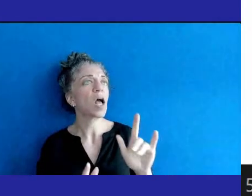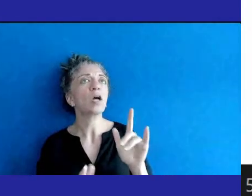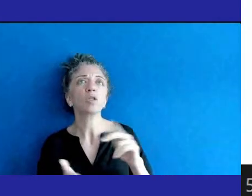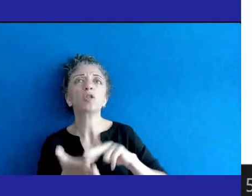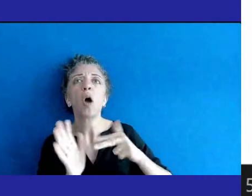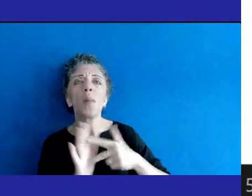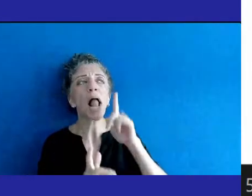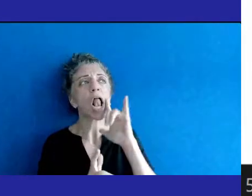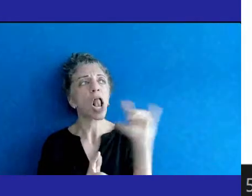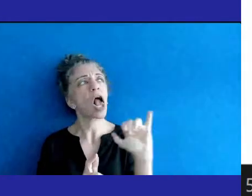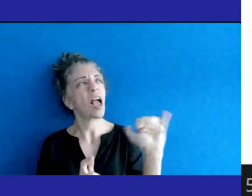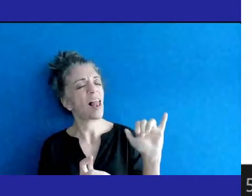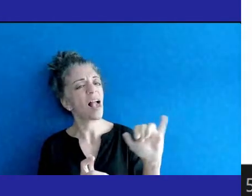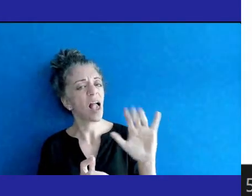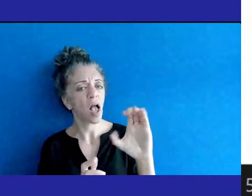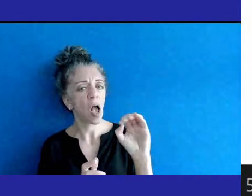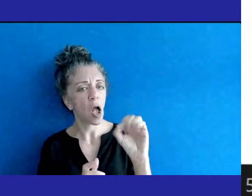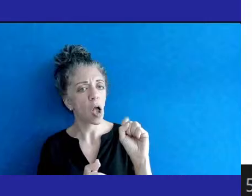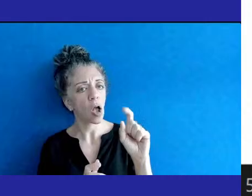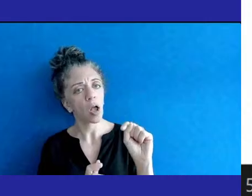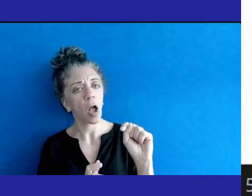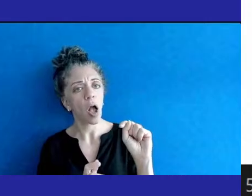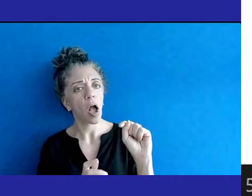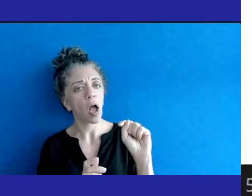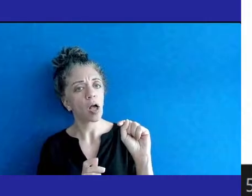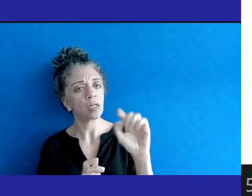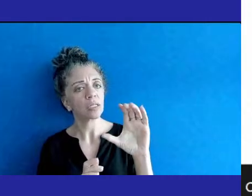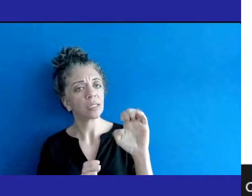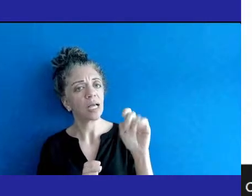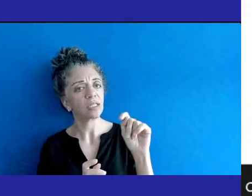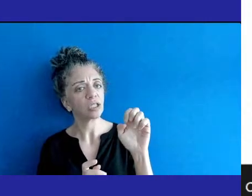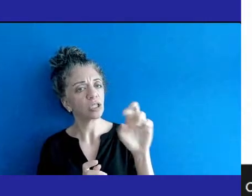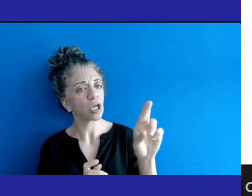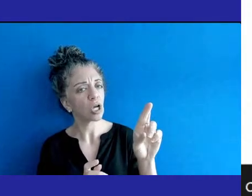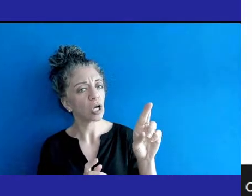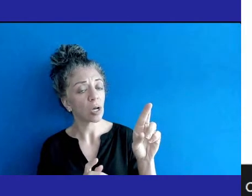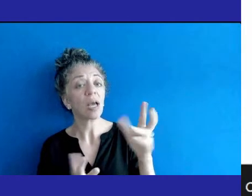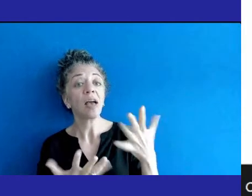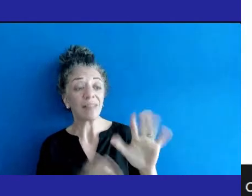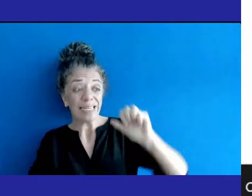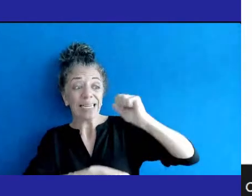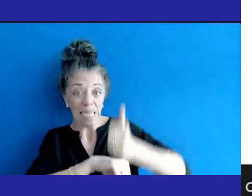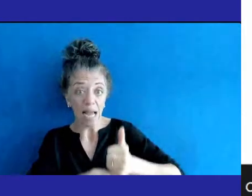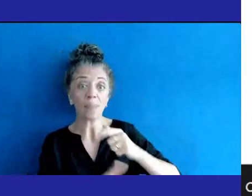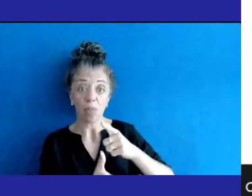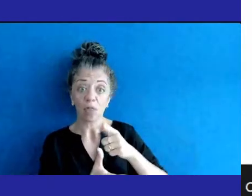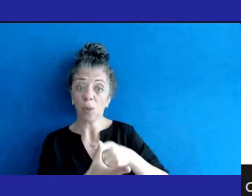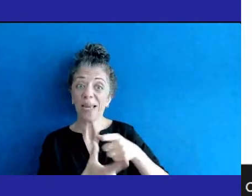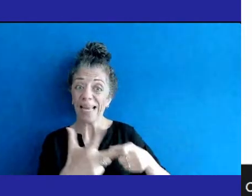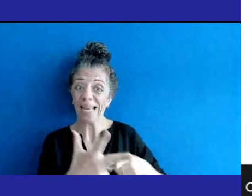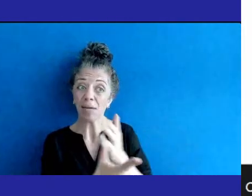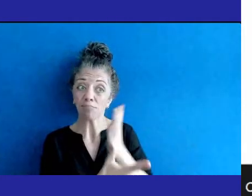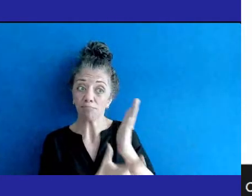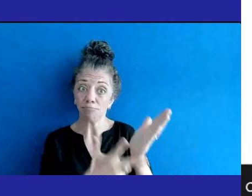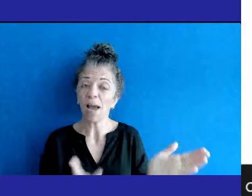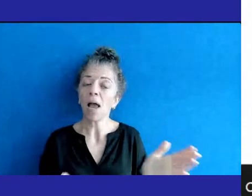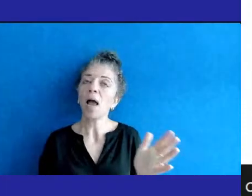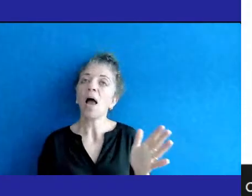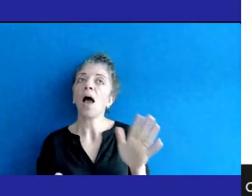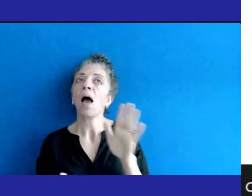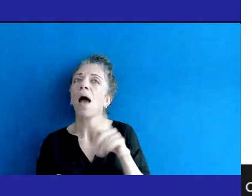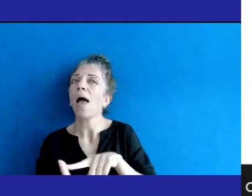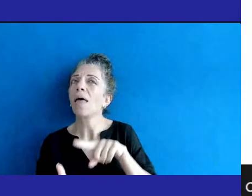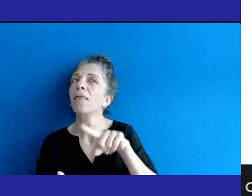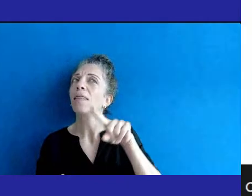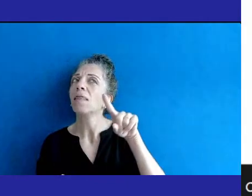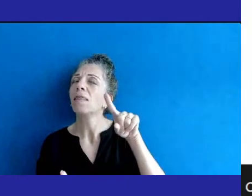as you said, that once this interface is in place, will we be able to then get some sense of what the revenue is